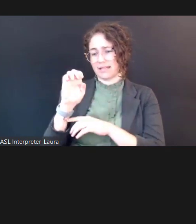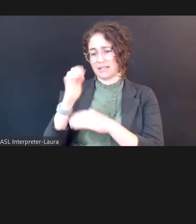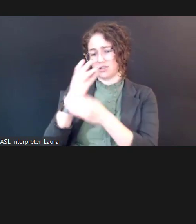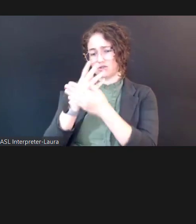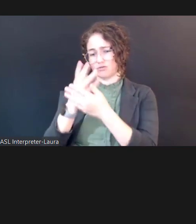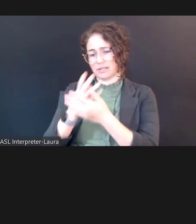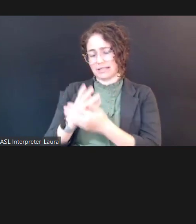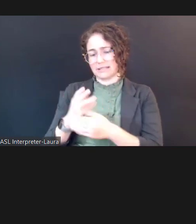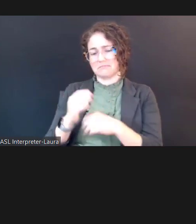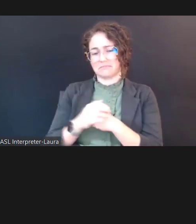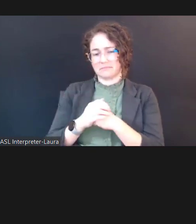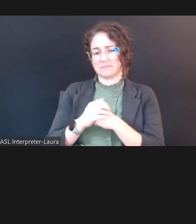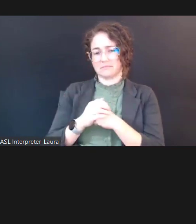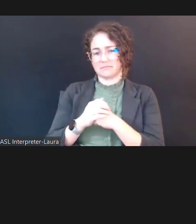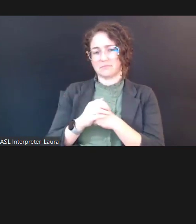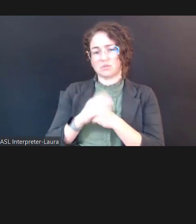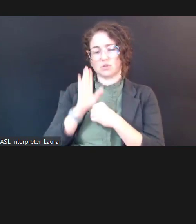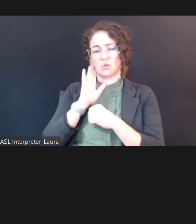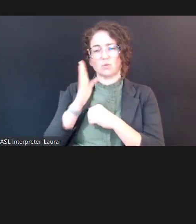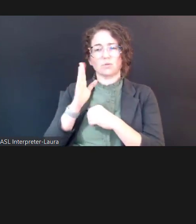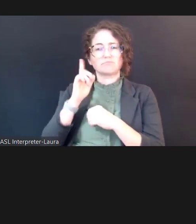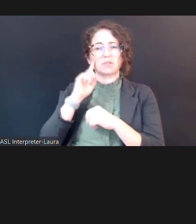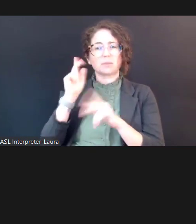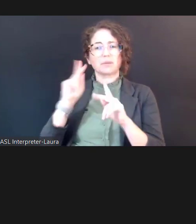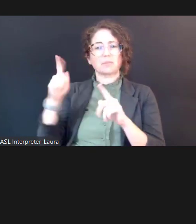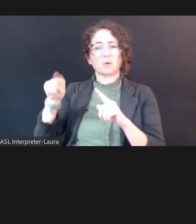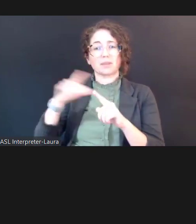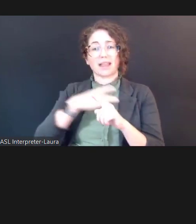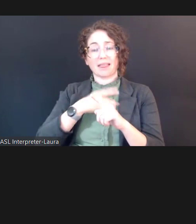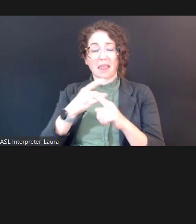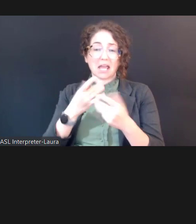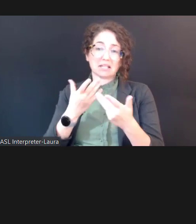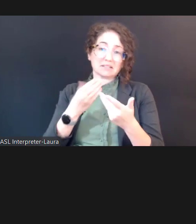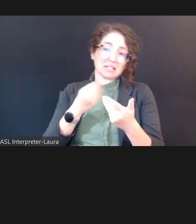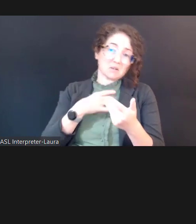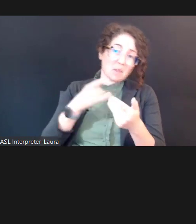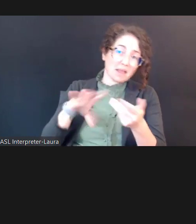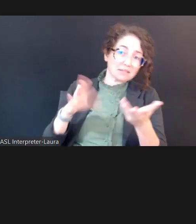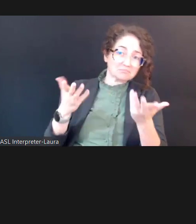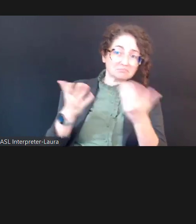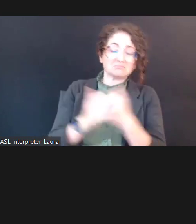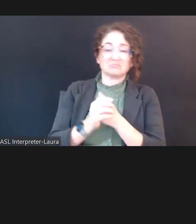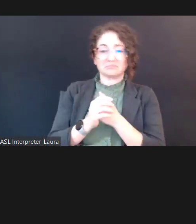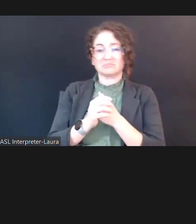and you'll hear what people like and don't like.